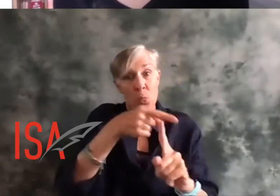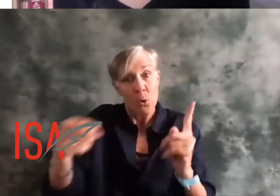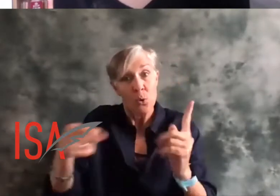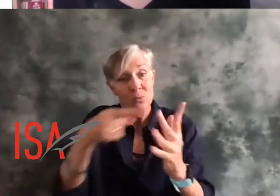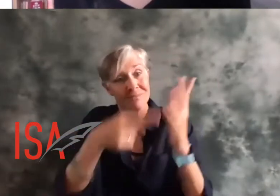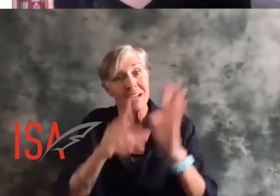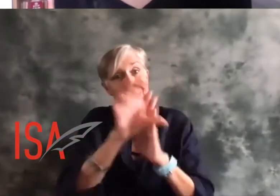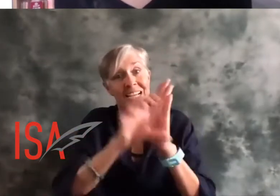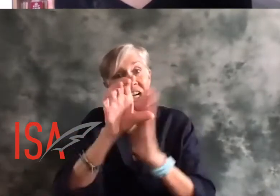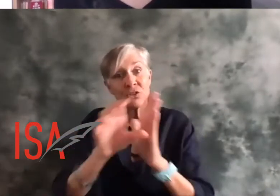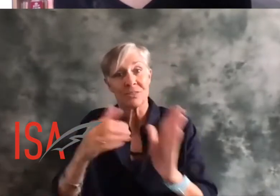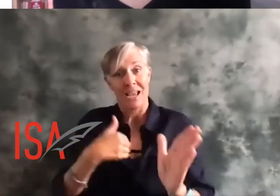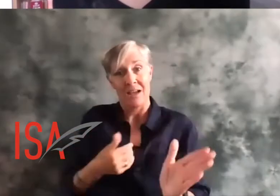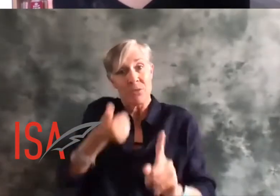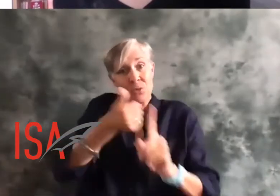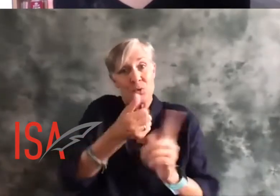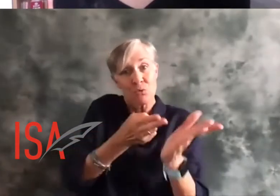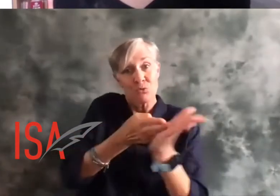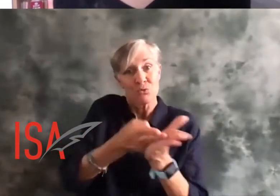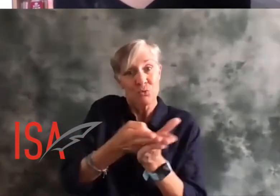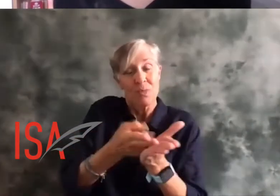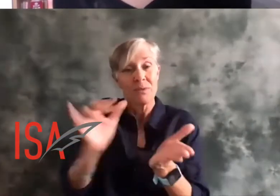to research and find.